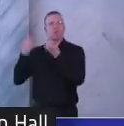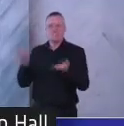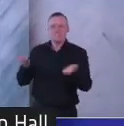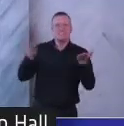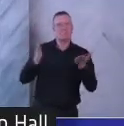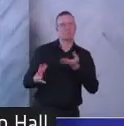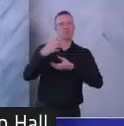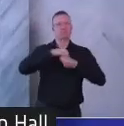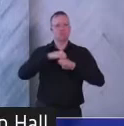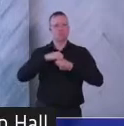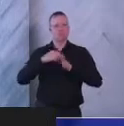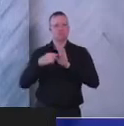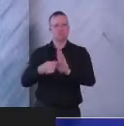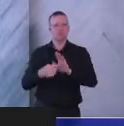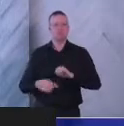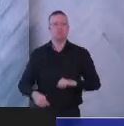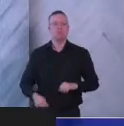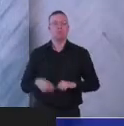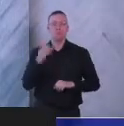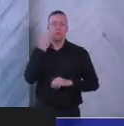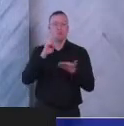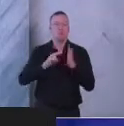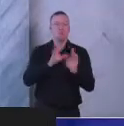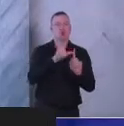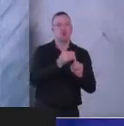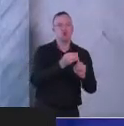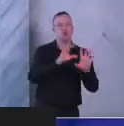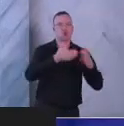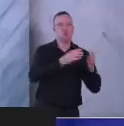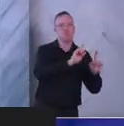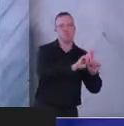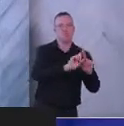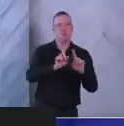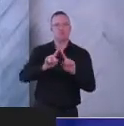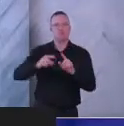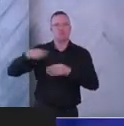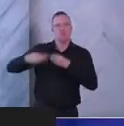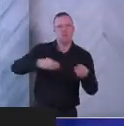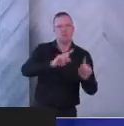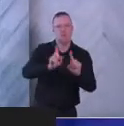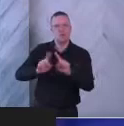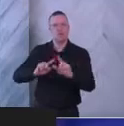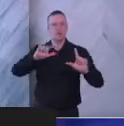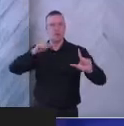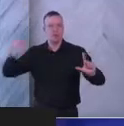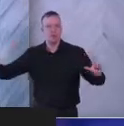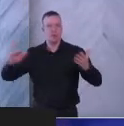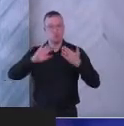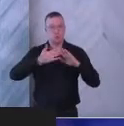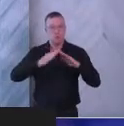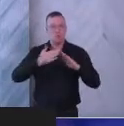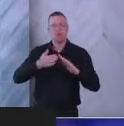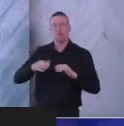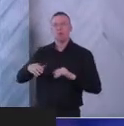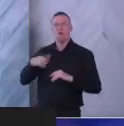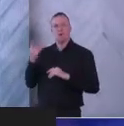our community, whether that be various different cultural backgrounds, whether that be the LGBTQ community.